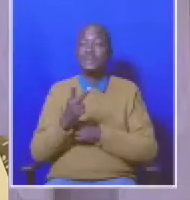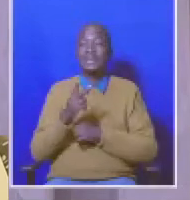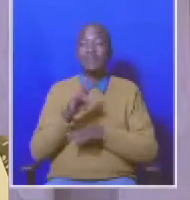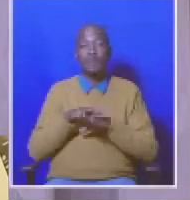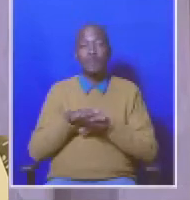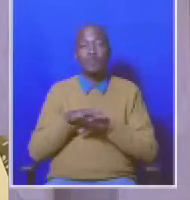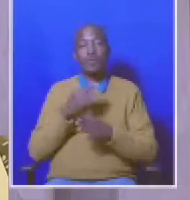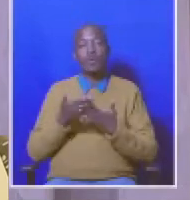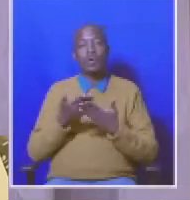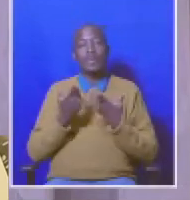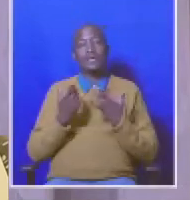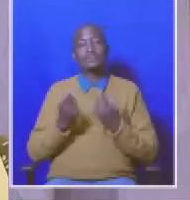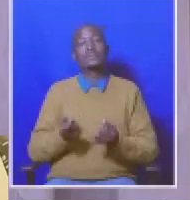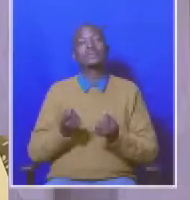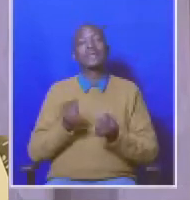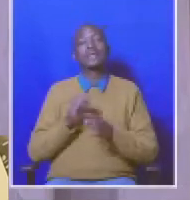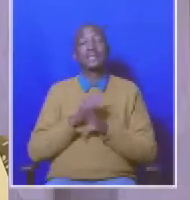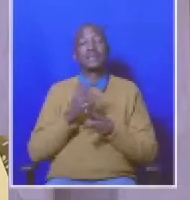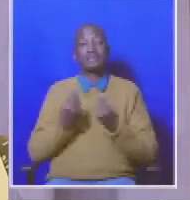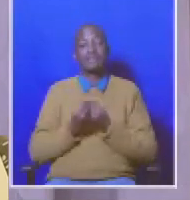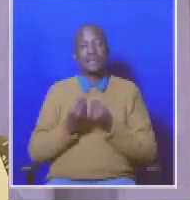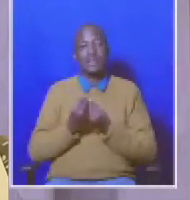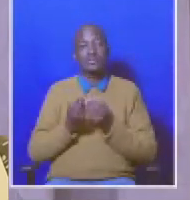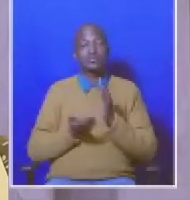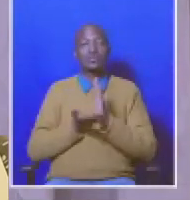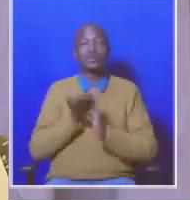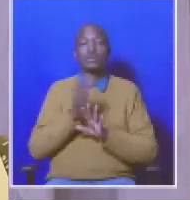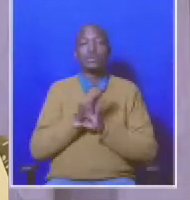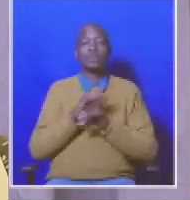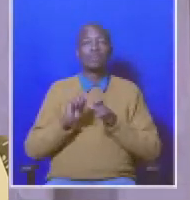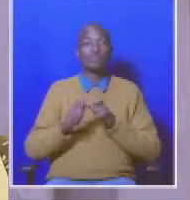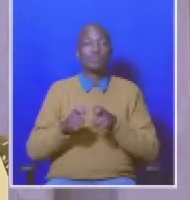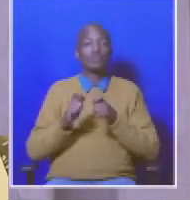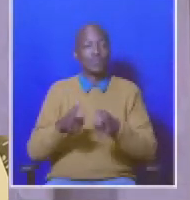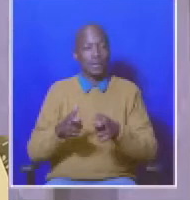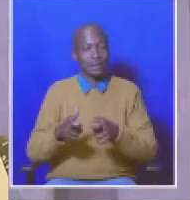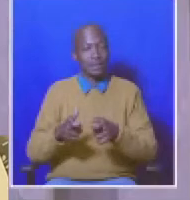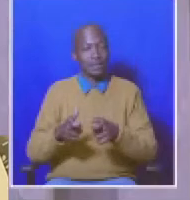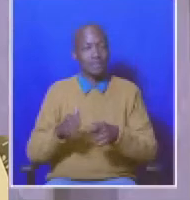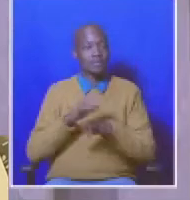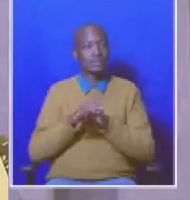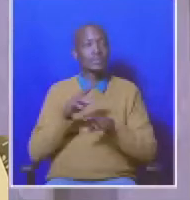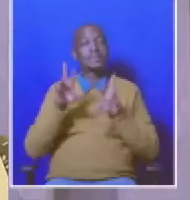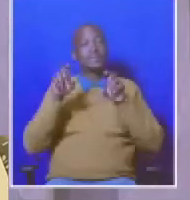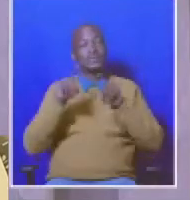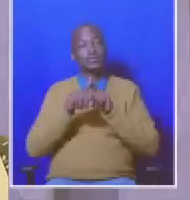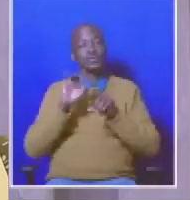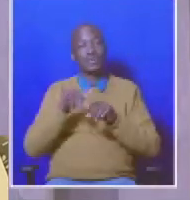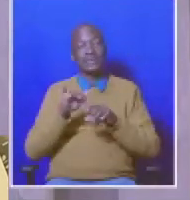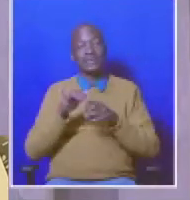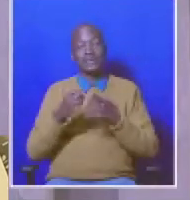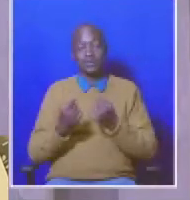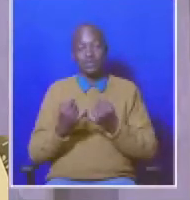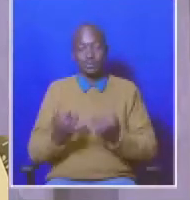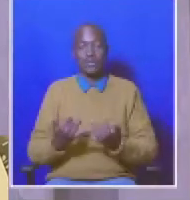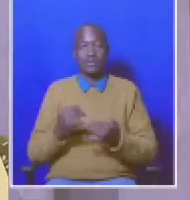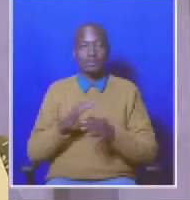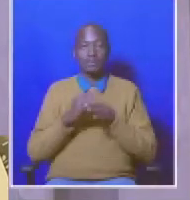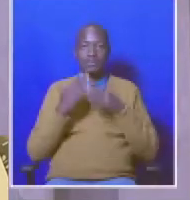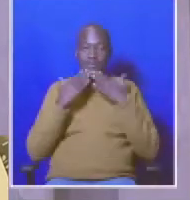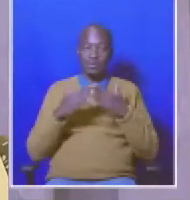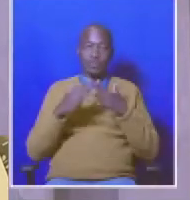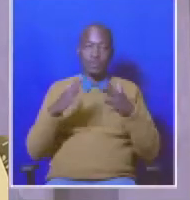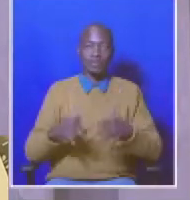if things don't improve quicker. But otherwise, it's a matter that they are attended to. Thank you very much,